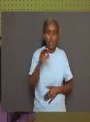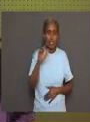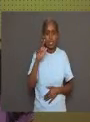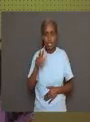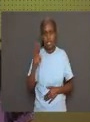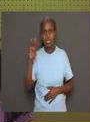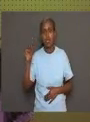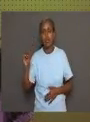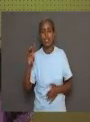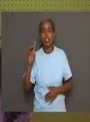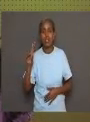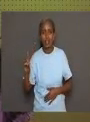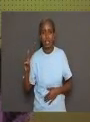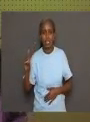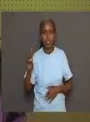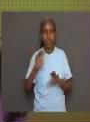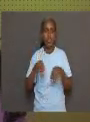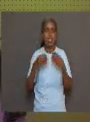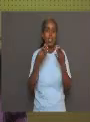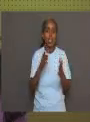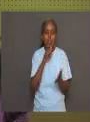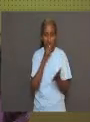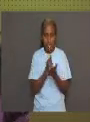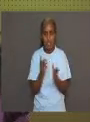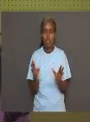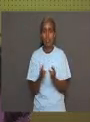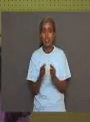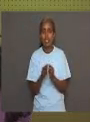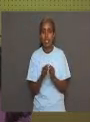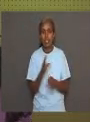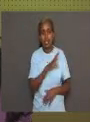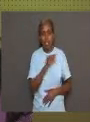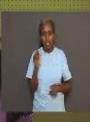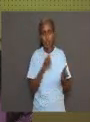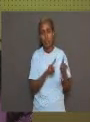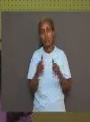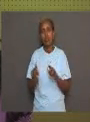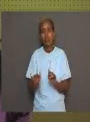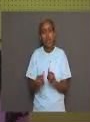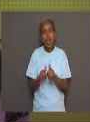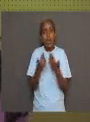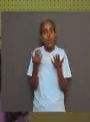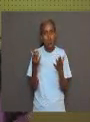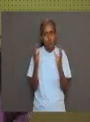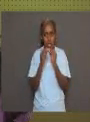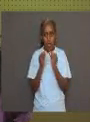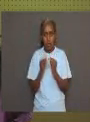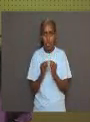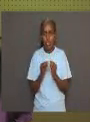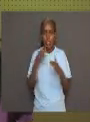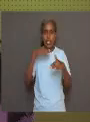mean deviations of a given data set, and also how to calculate